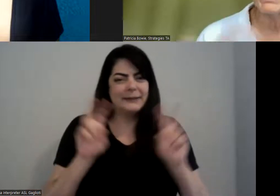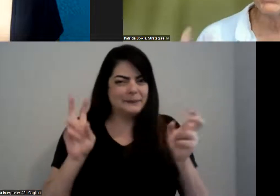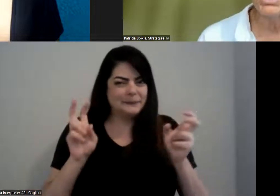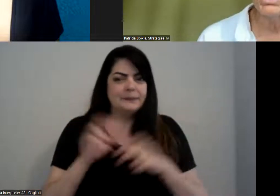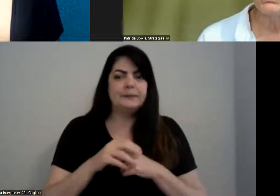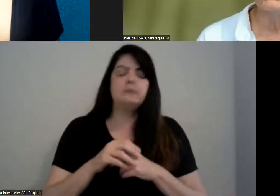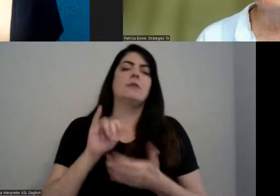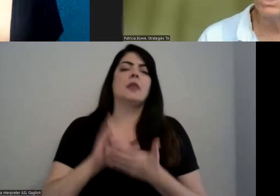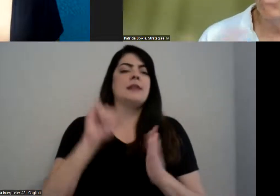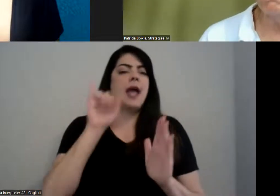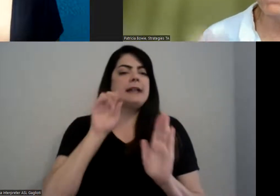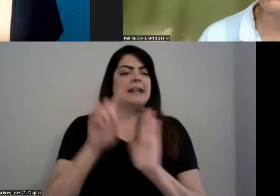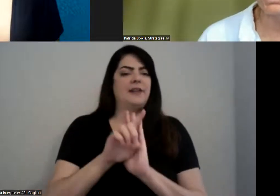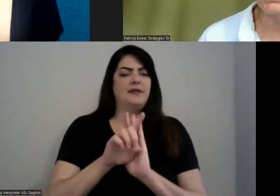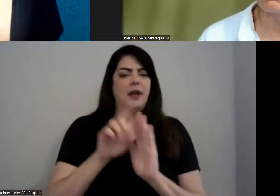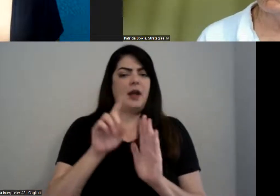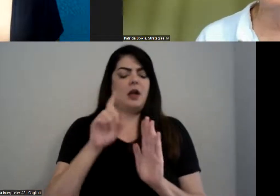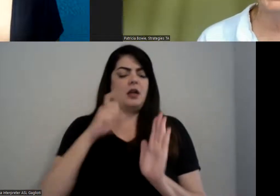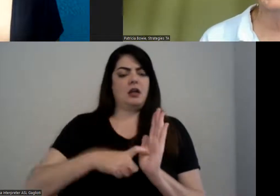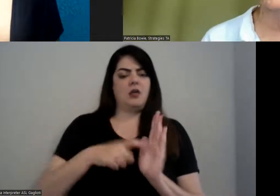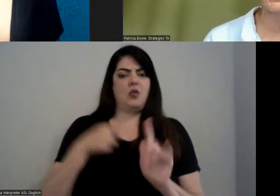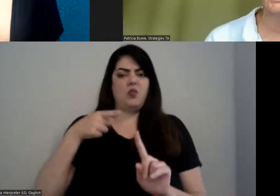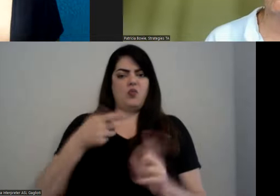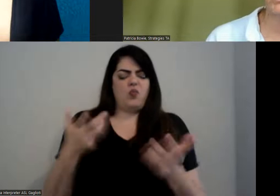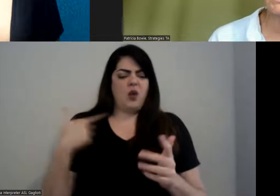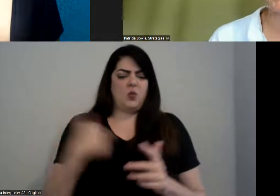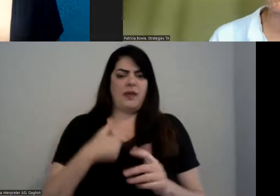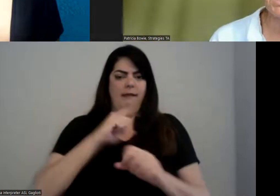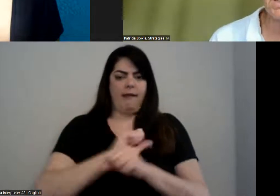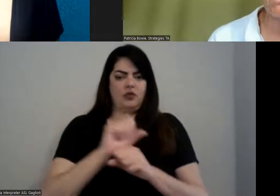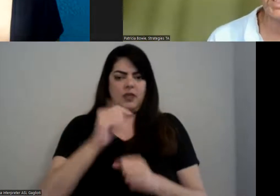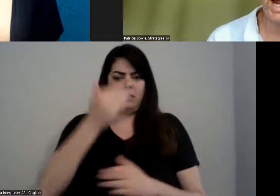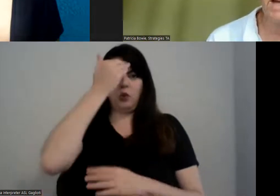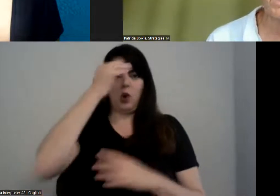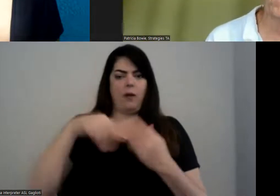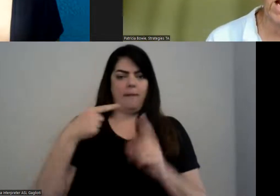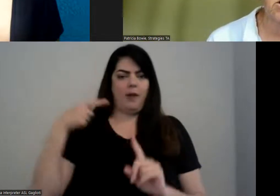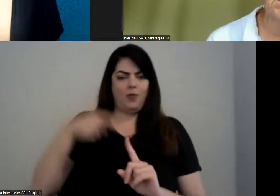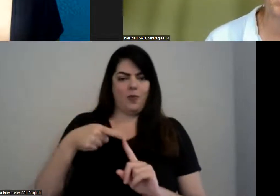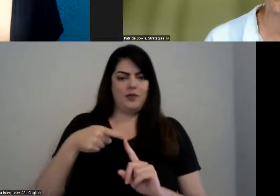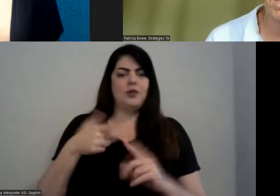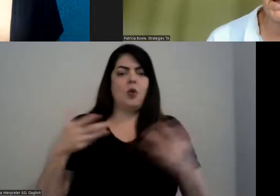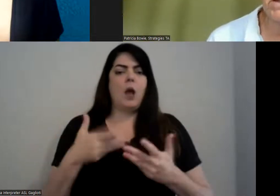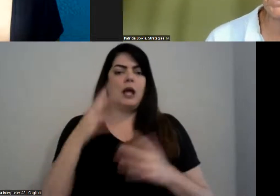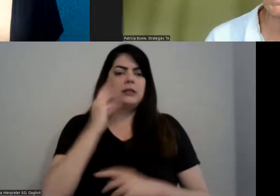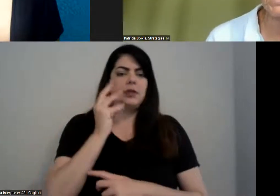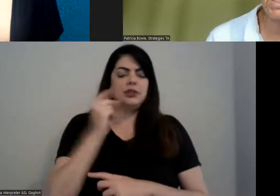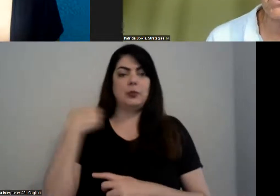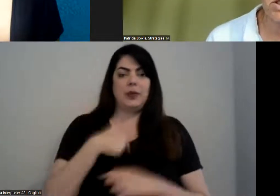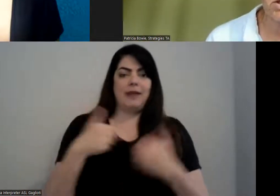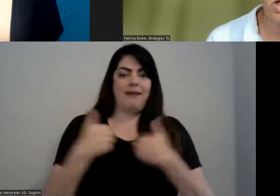what actually do we know about this? What do we actually, and what experience have we had that have actually been positive